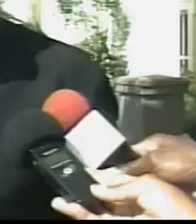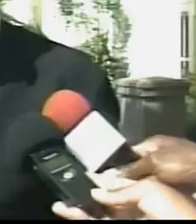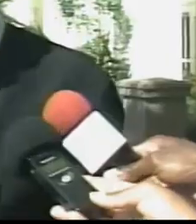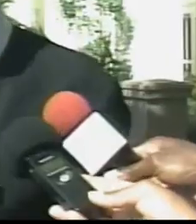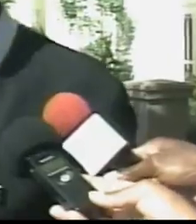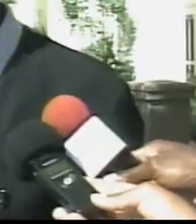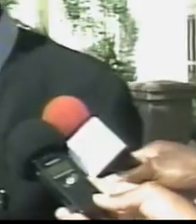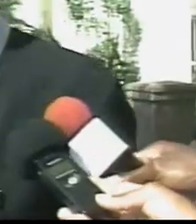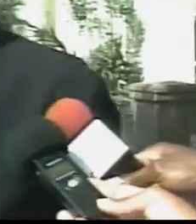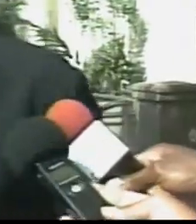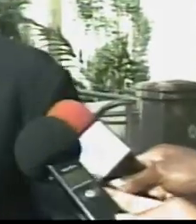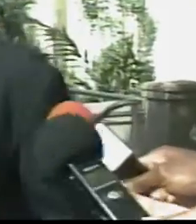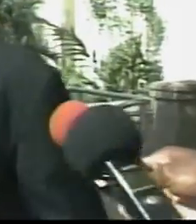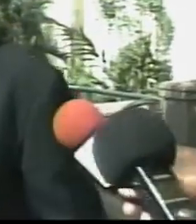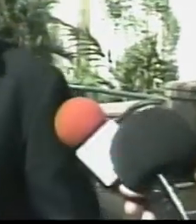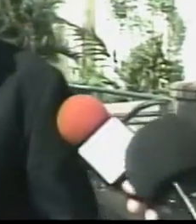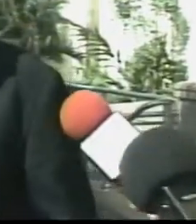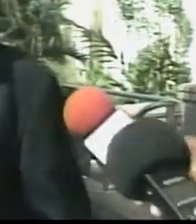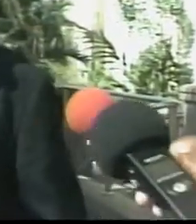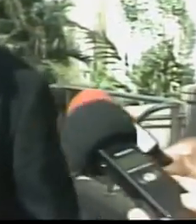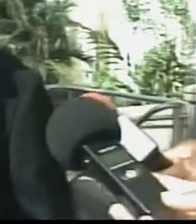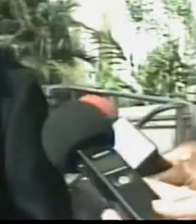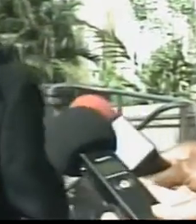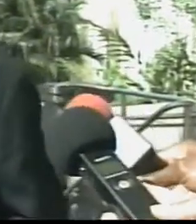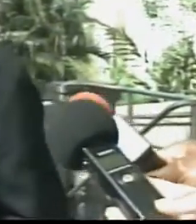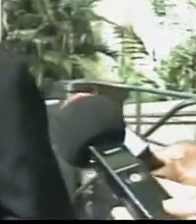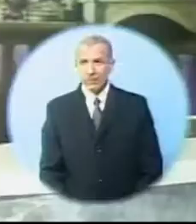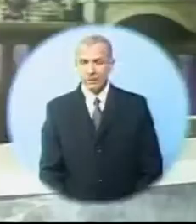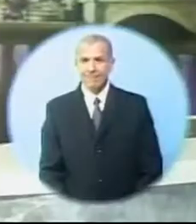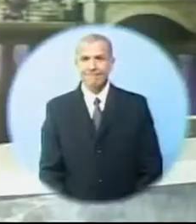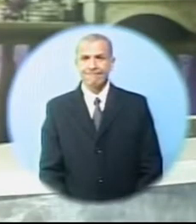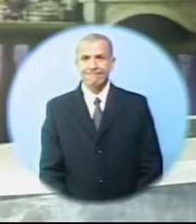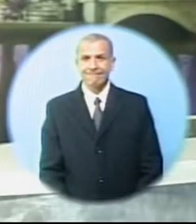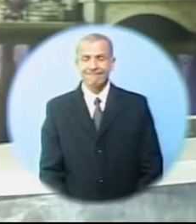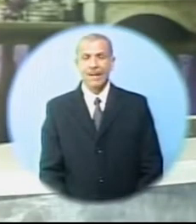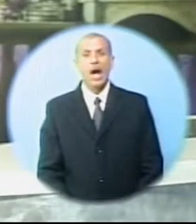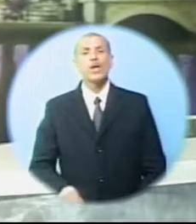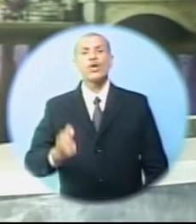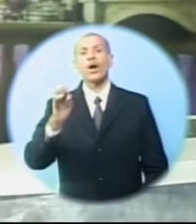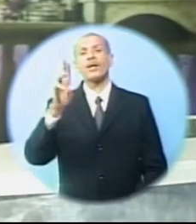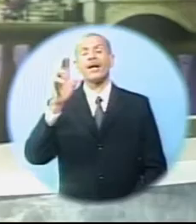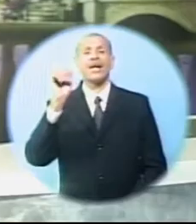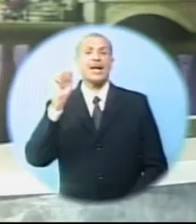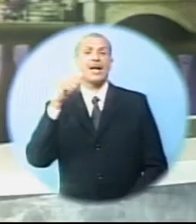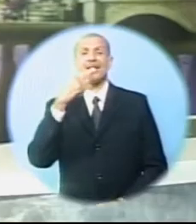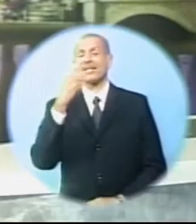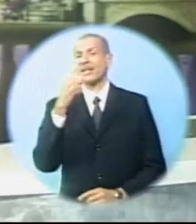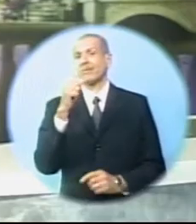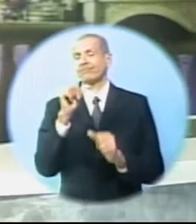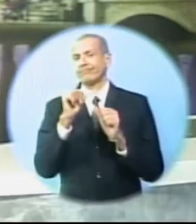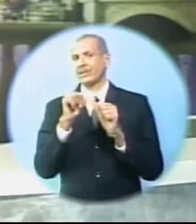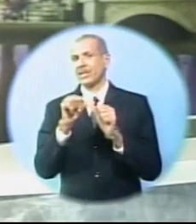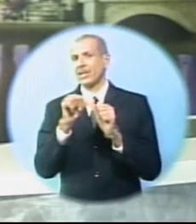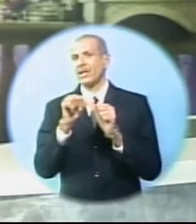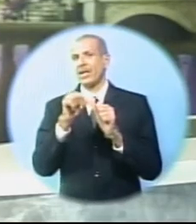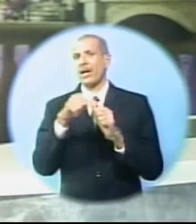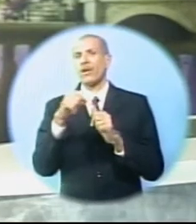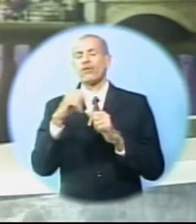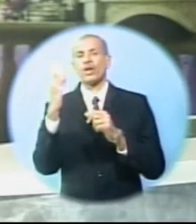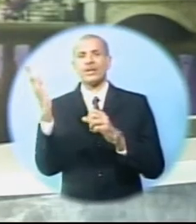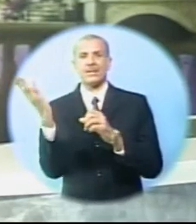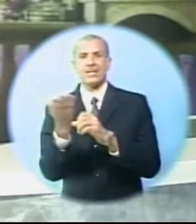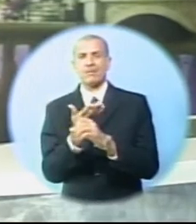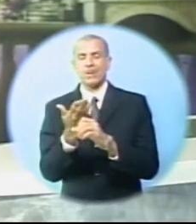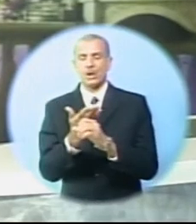no developments really. Certainly not legal developments. Well, Dr. Agard maintains her position on her dismissal from